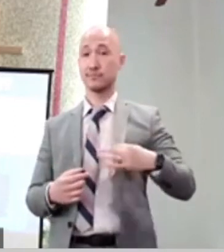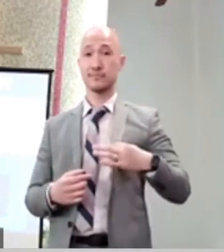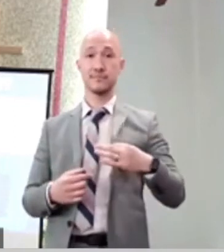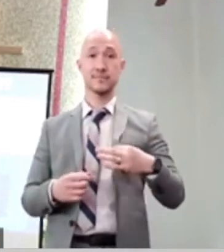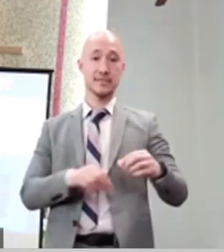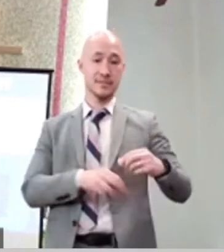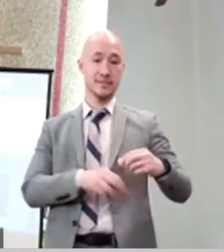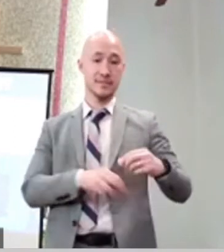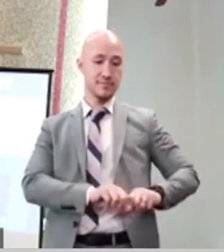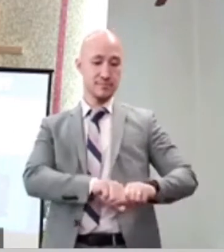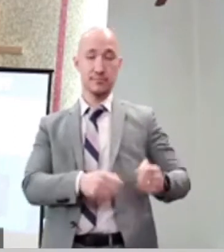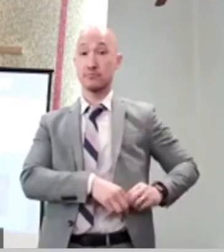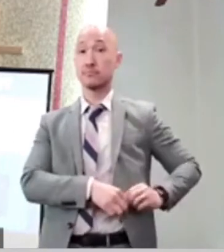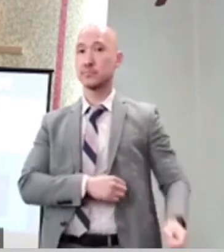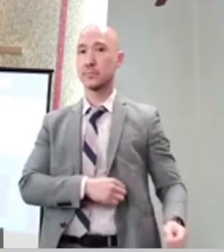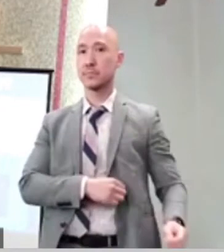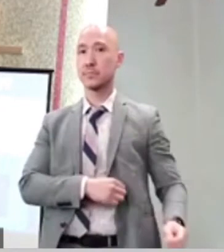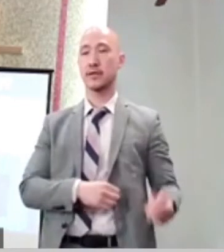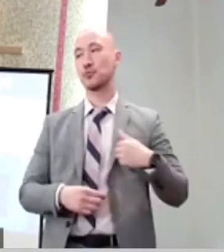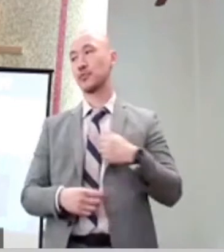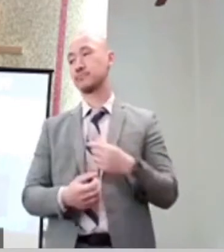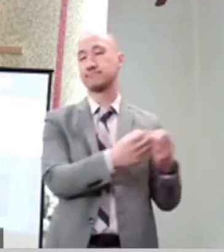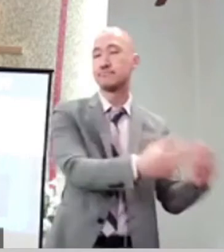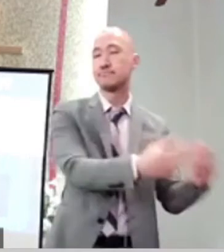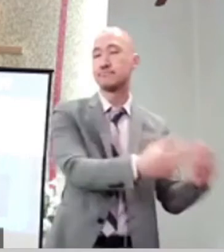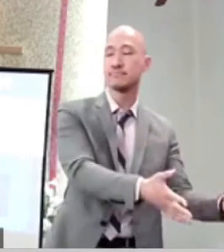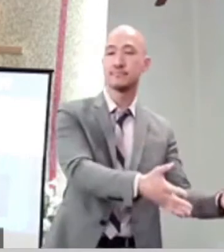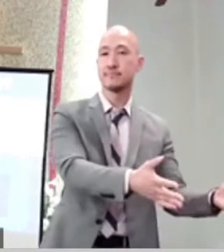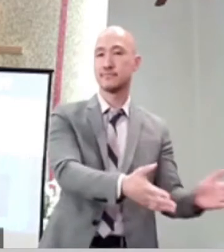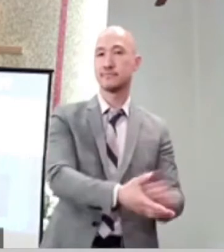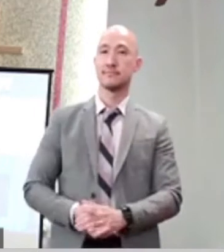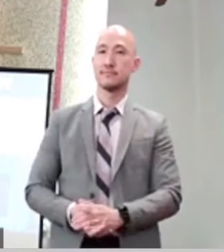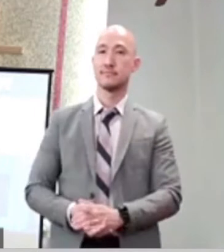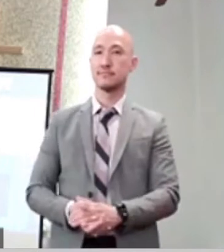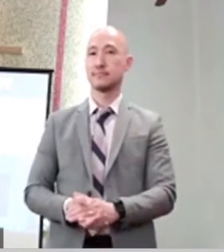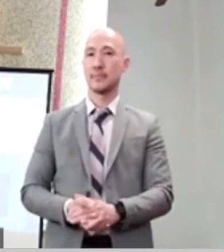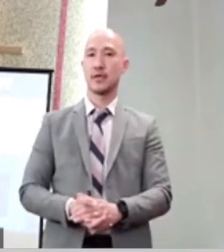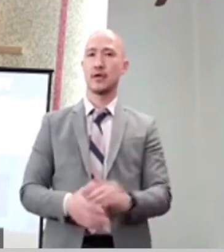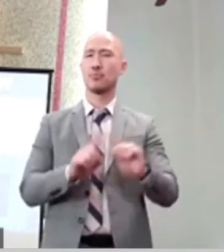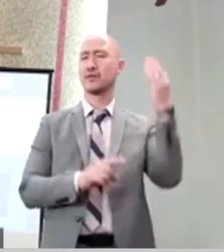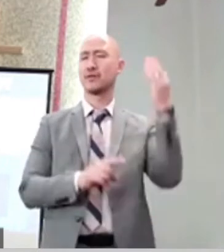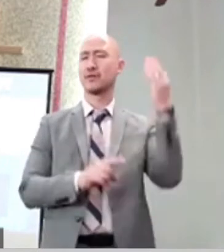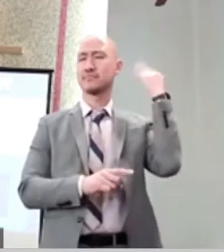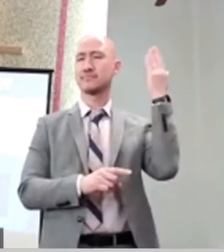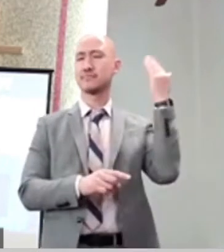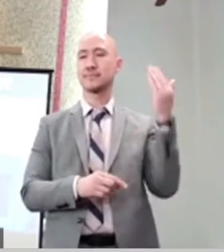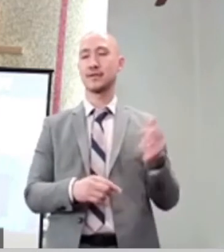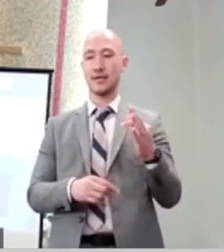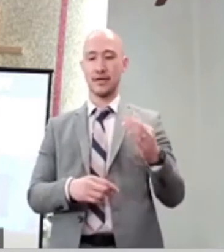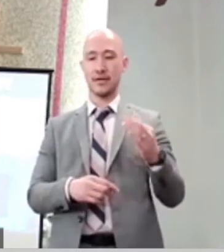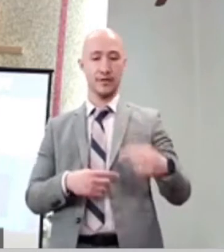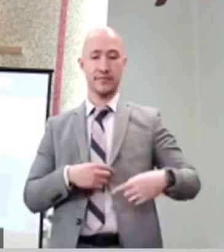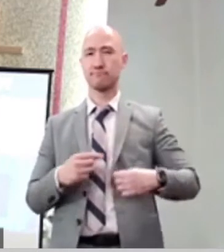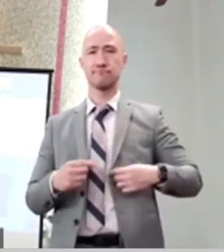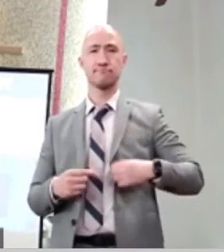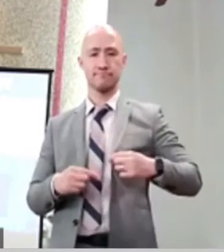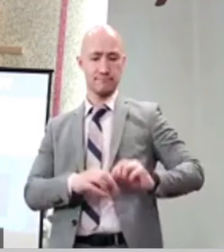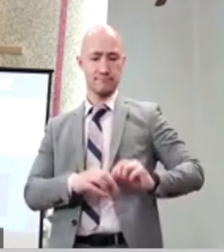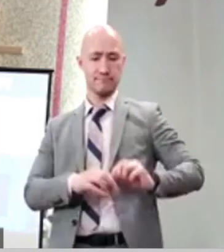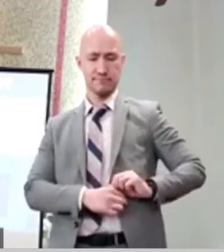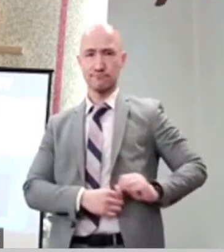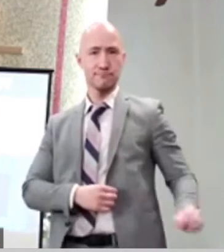that coat or whatever it is that you have, and you're like, man, I don't want to get rid of it. Let me patch it. I remember when my mom patched my jeans because, you